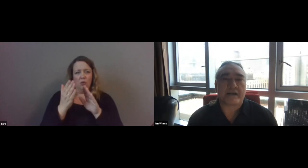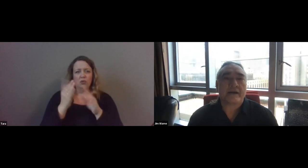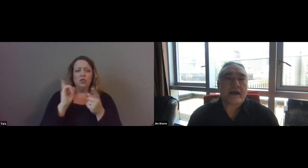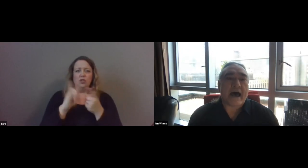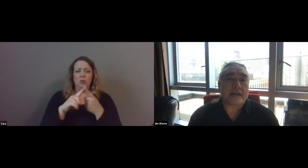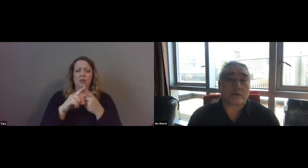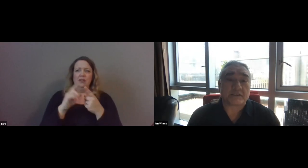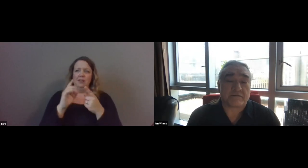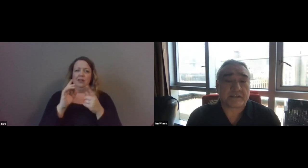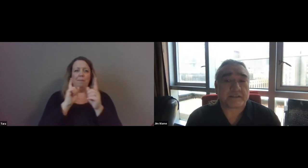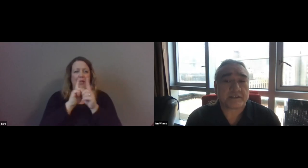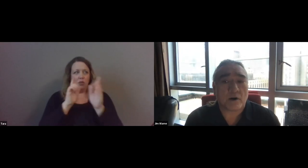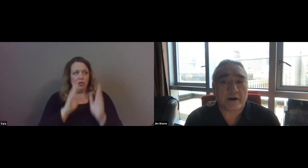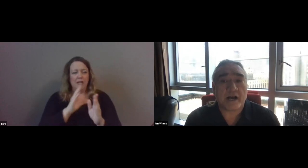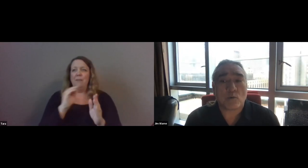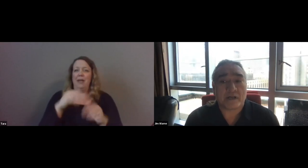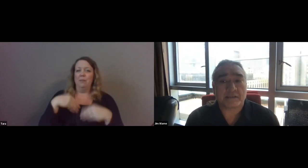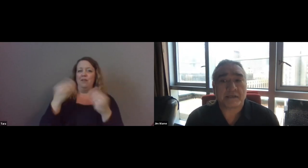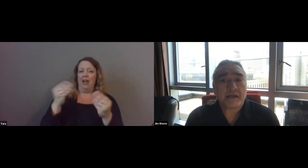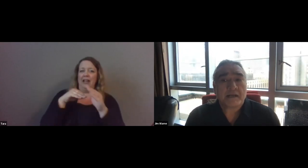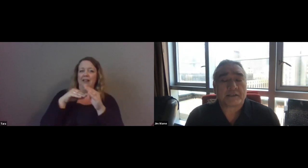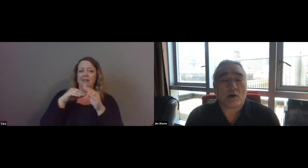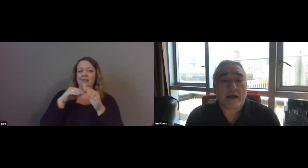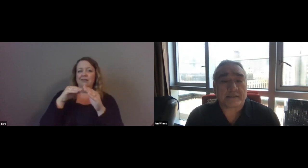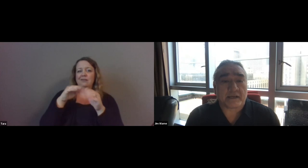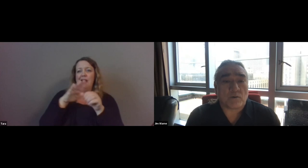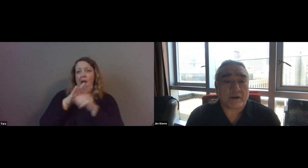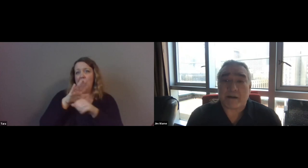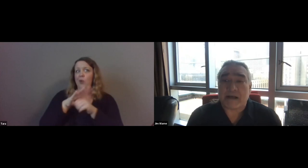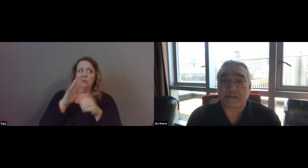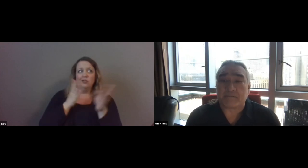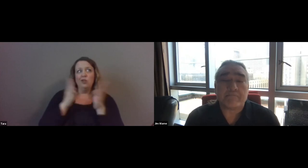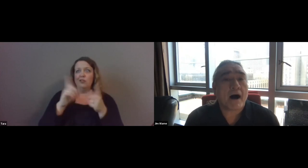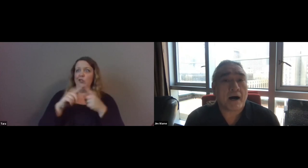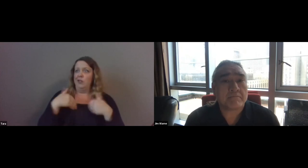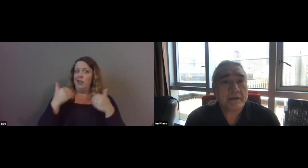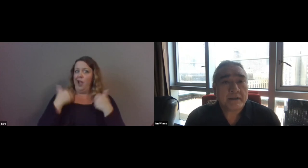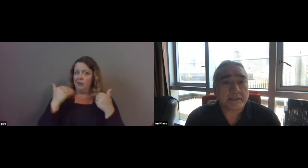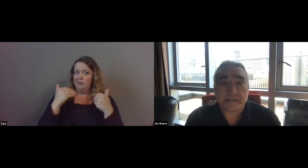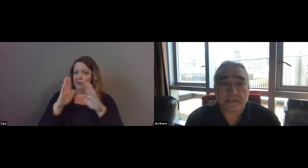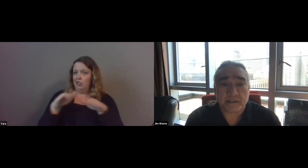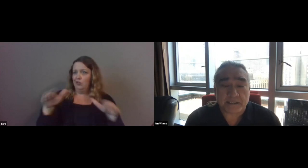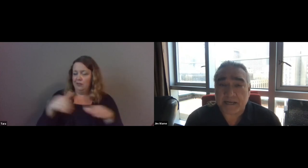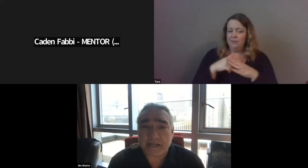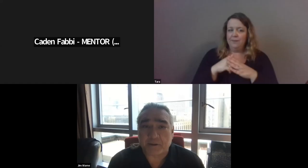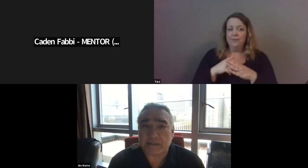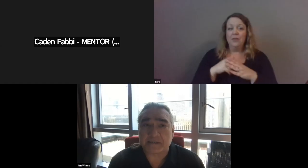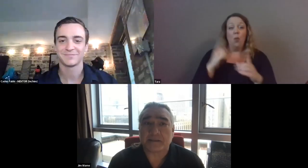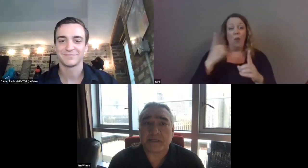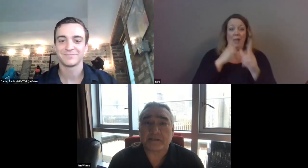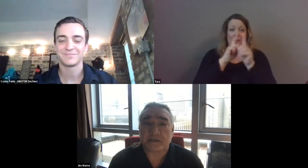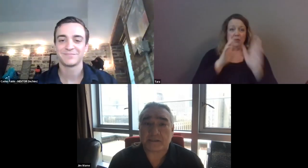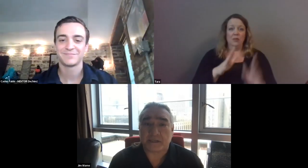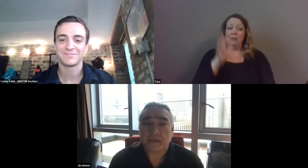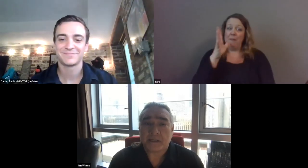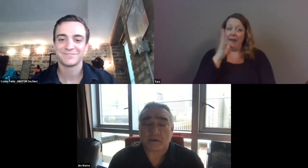providing adequate services to our young ones so as one of my mentors my mom she's still she's 83 and